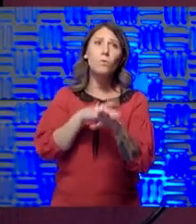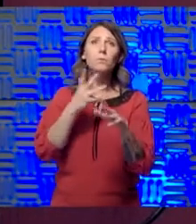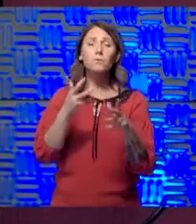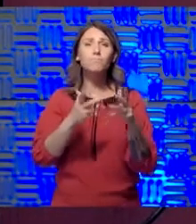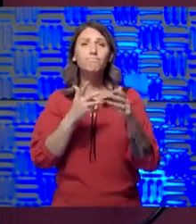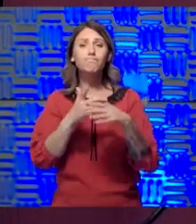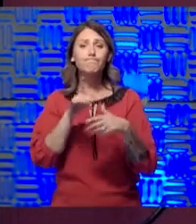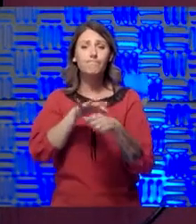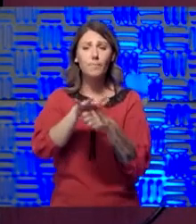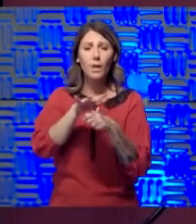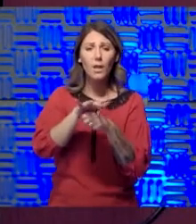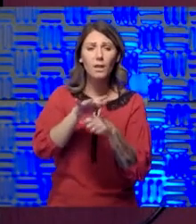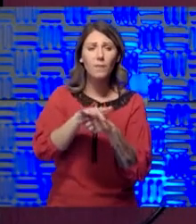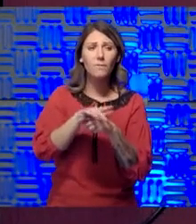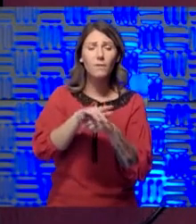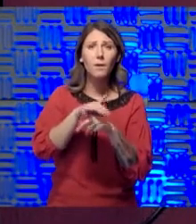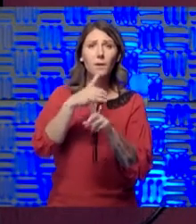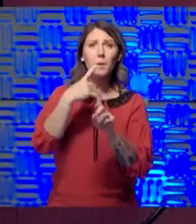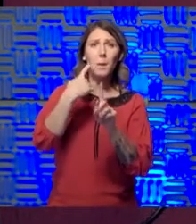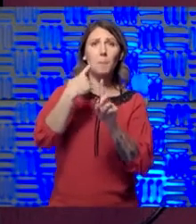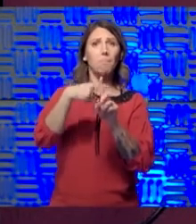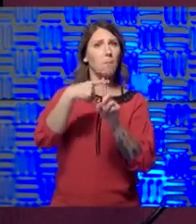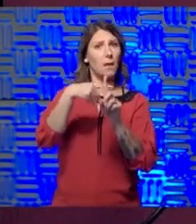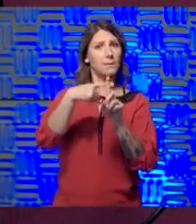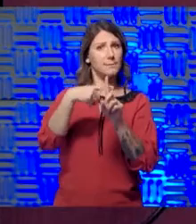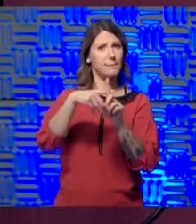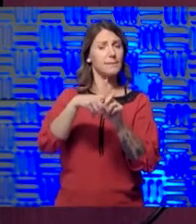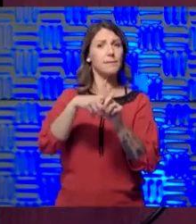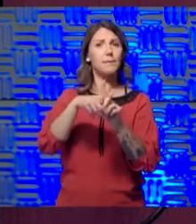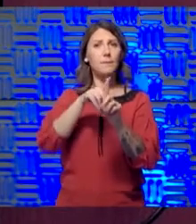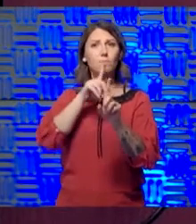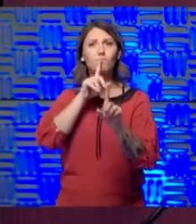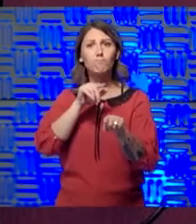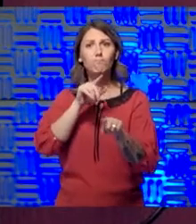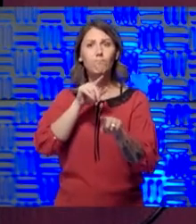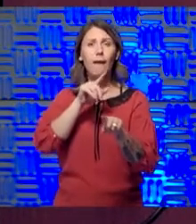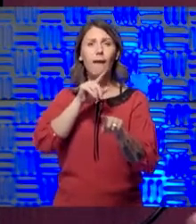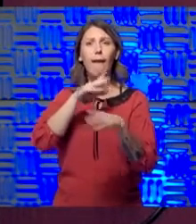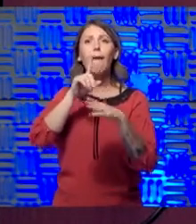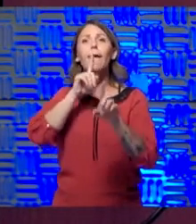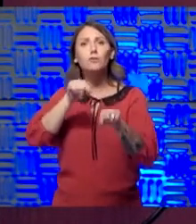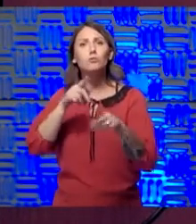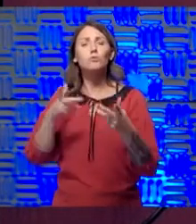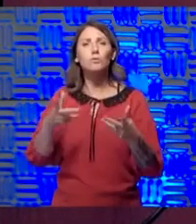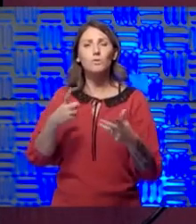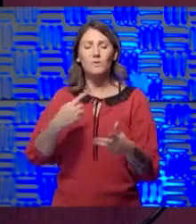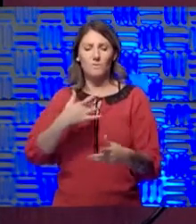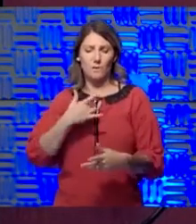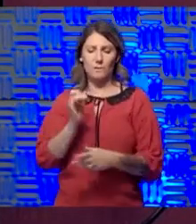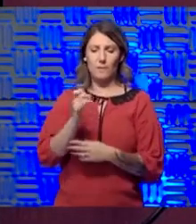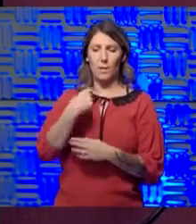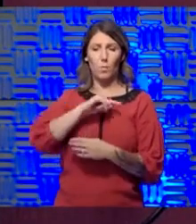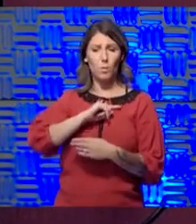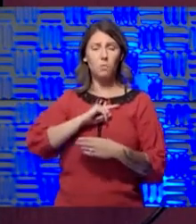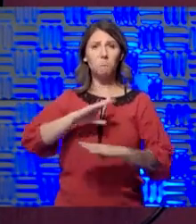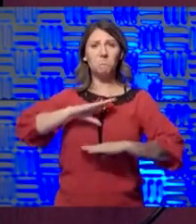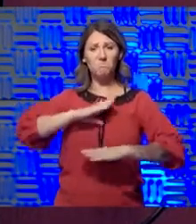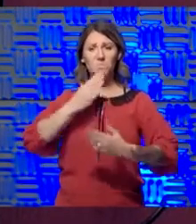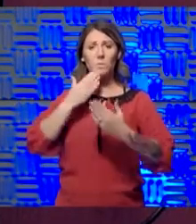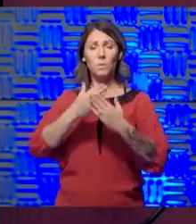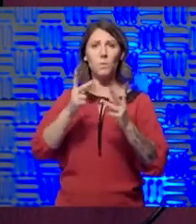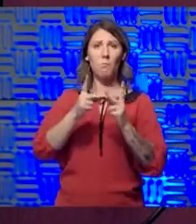enough sort of positive signals that it feels like we probably are in a good place right now.